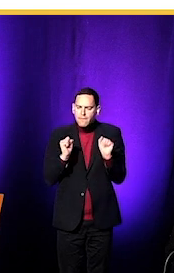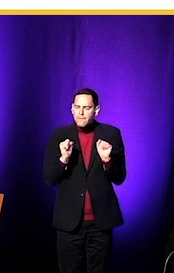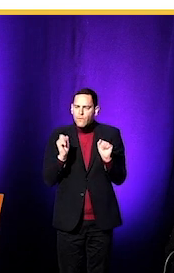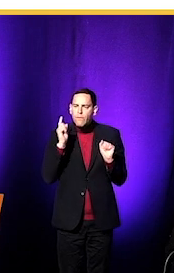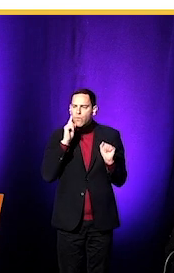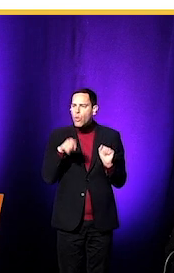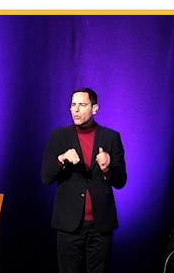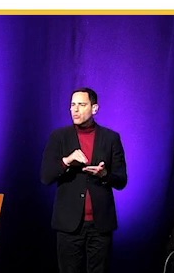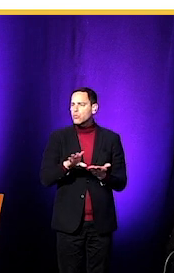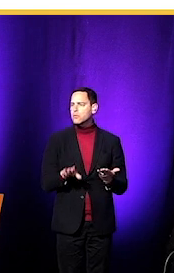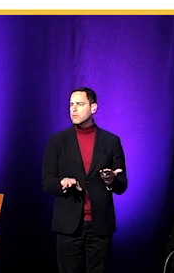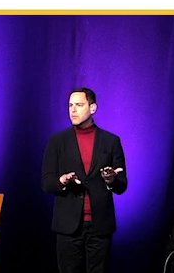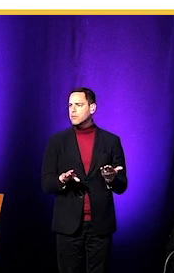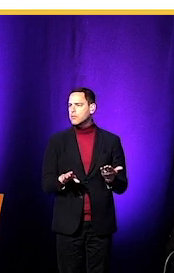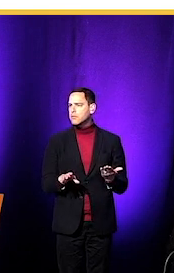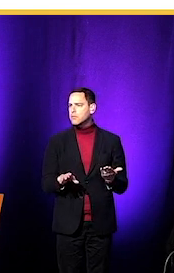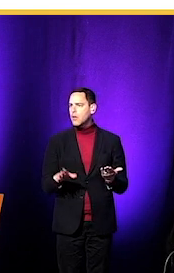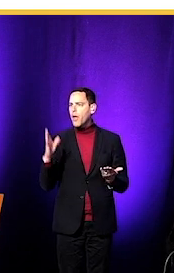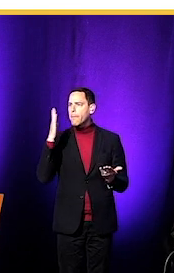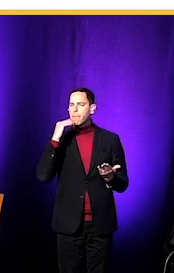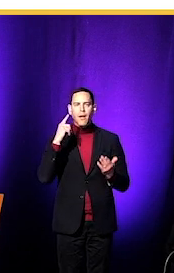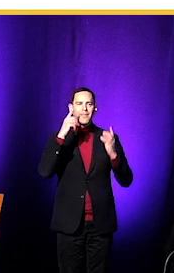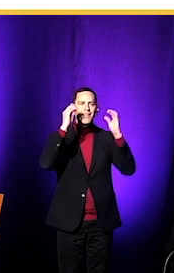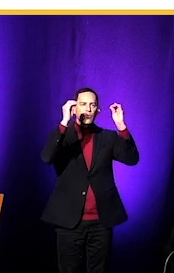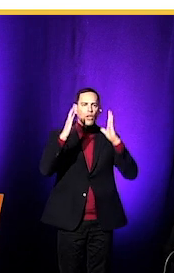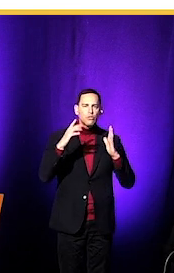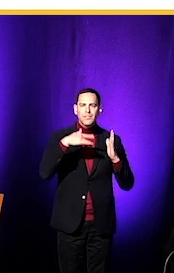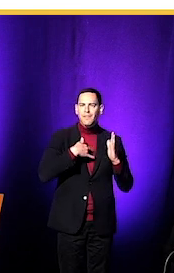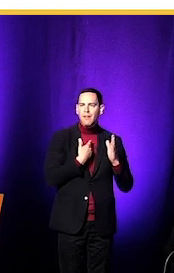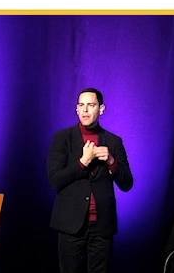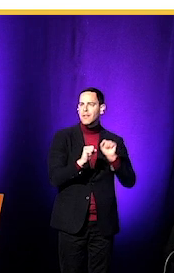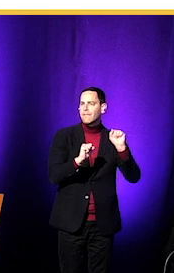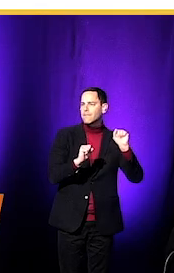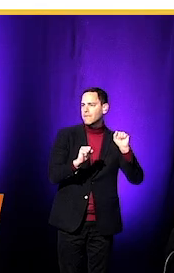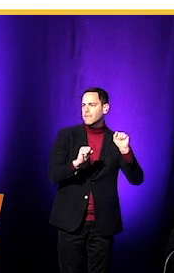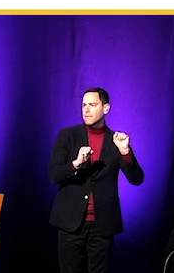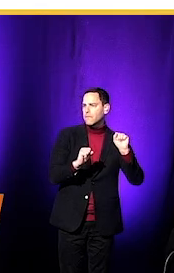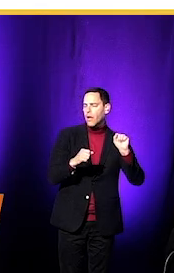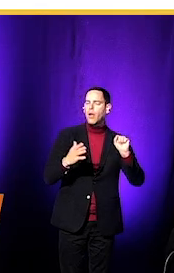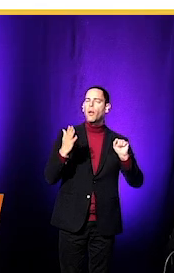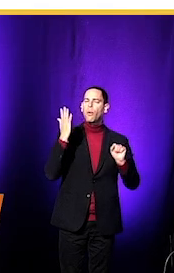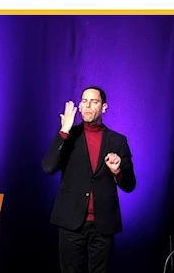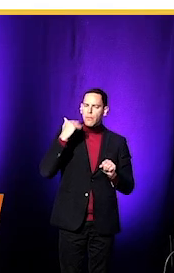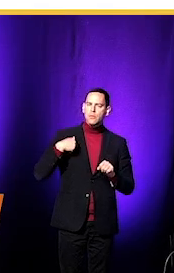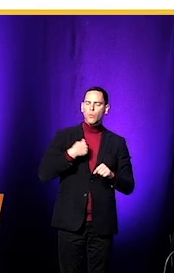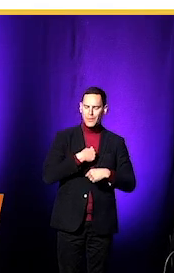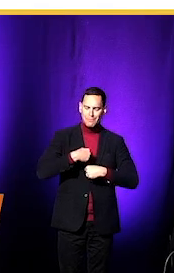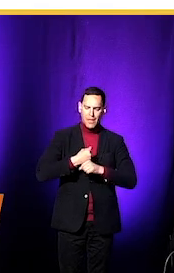felt safe, because we tried to create an ecology where people